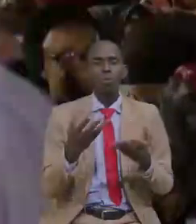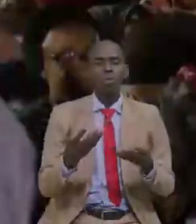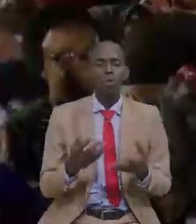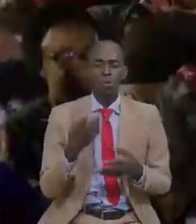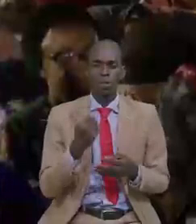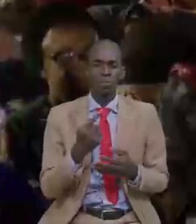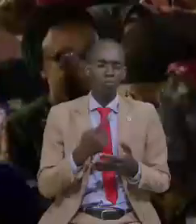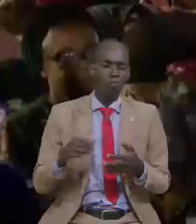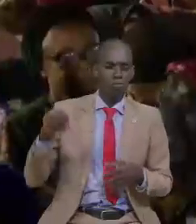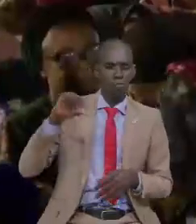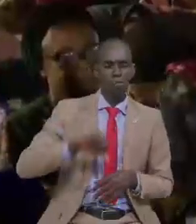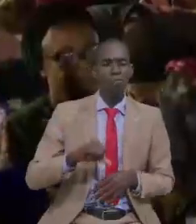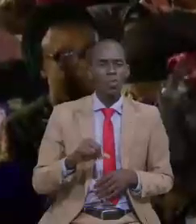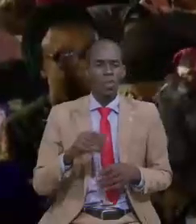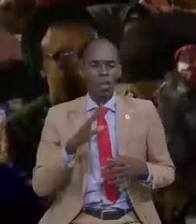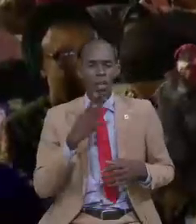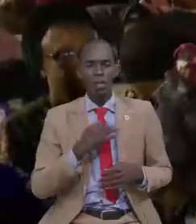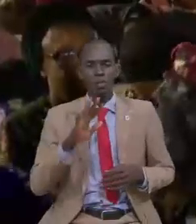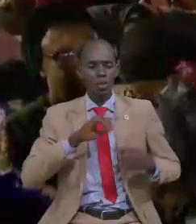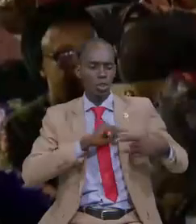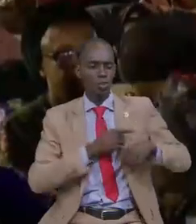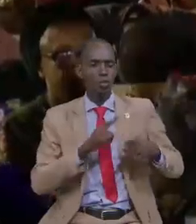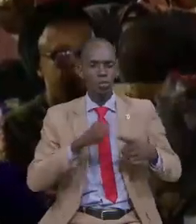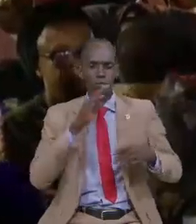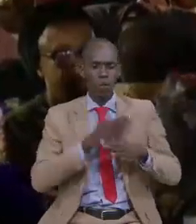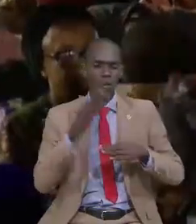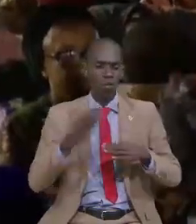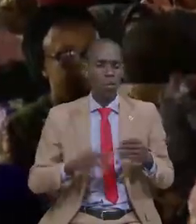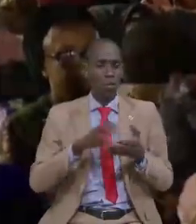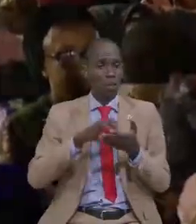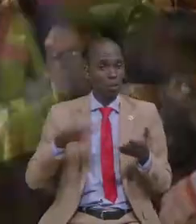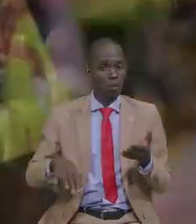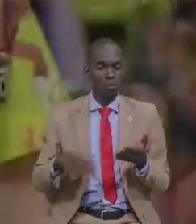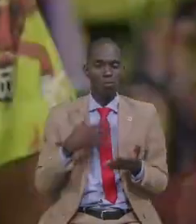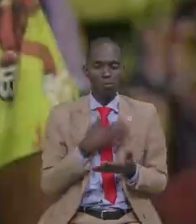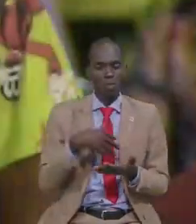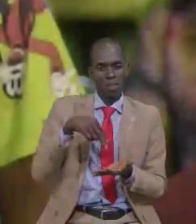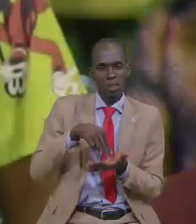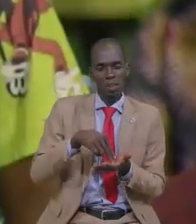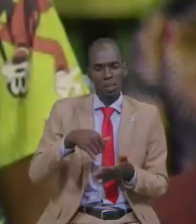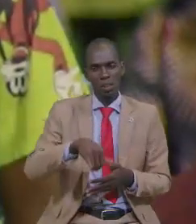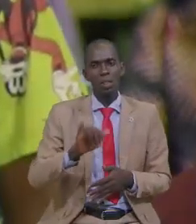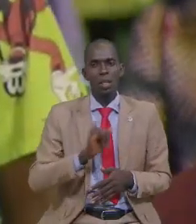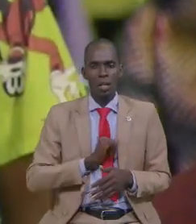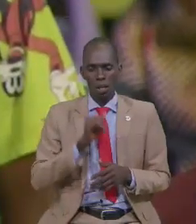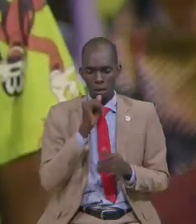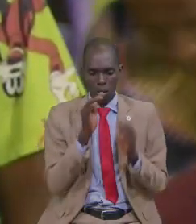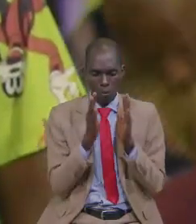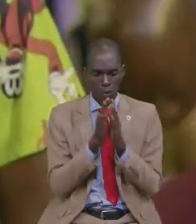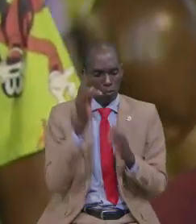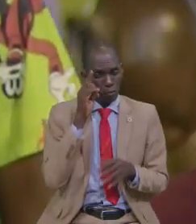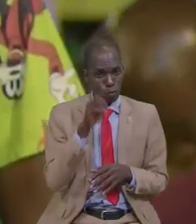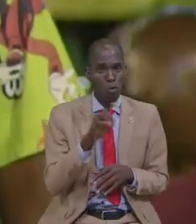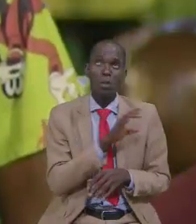guilt to be totally taken away. Keep standing. I'm praying for you now, and Christ is also praying for